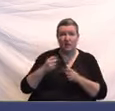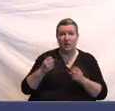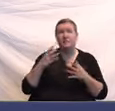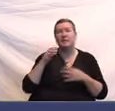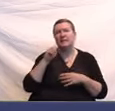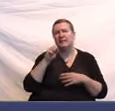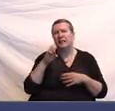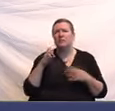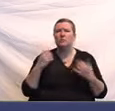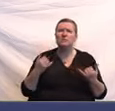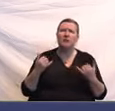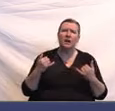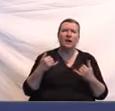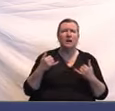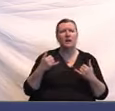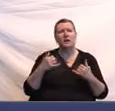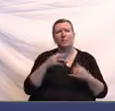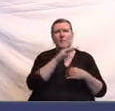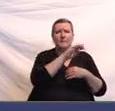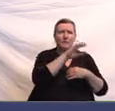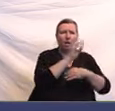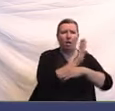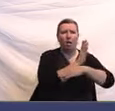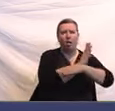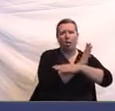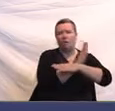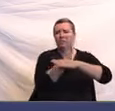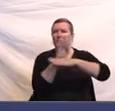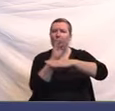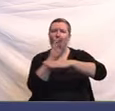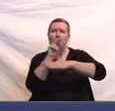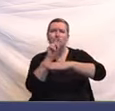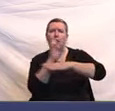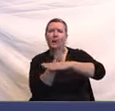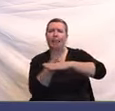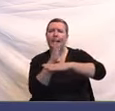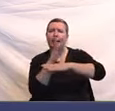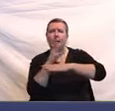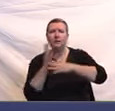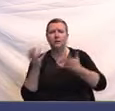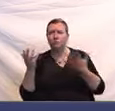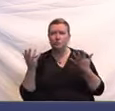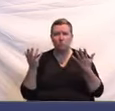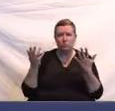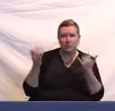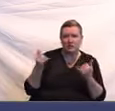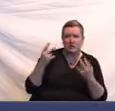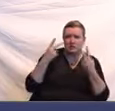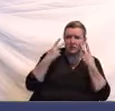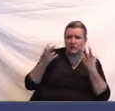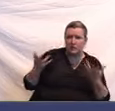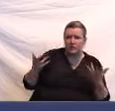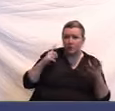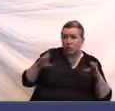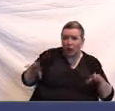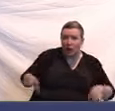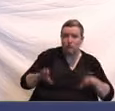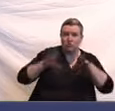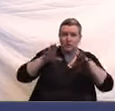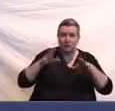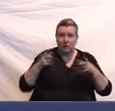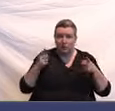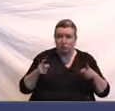moderate. So what would we need to see, and how concerned are you that this pattern is going to continue?